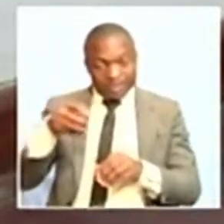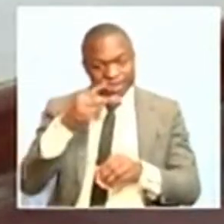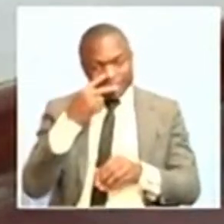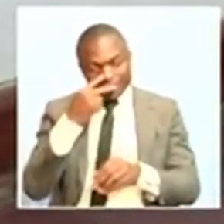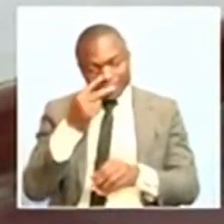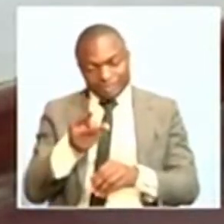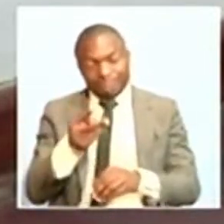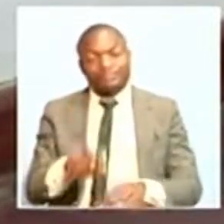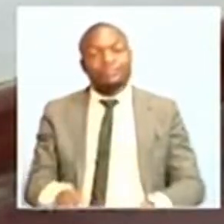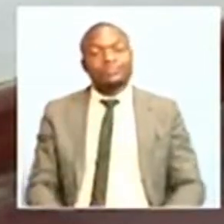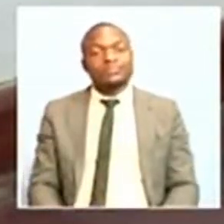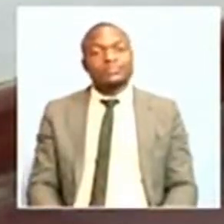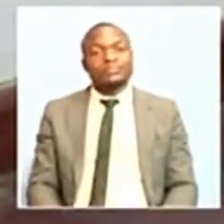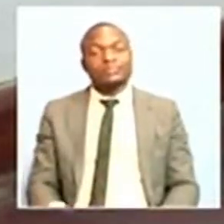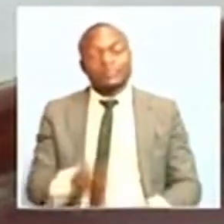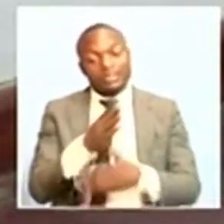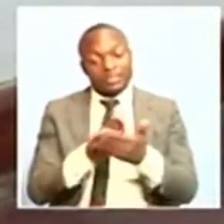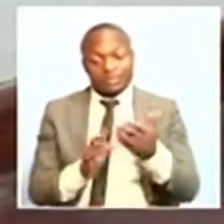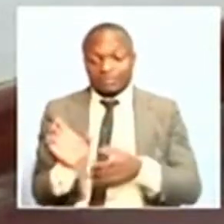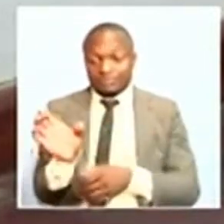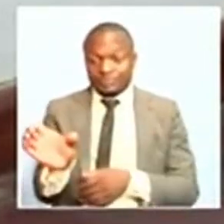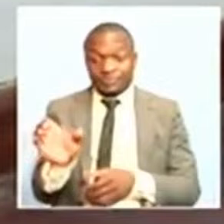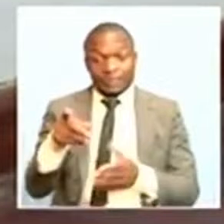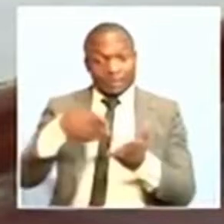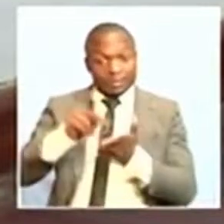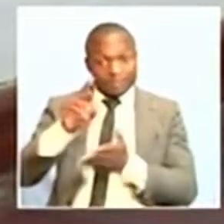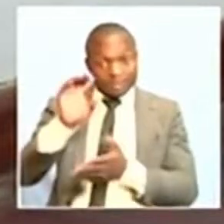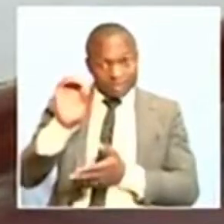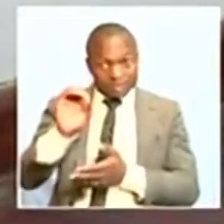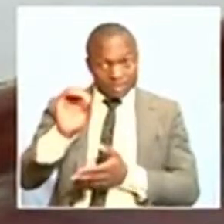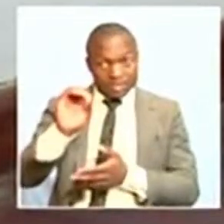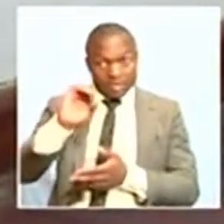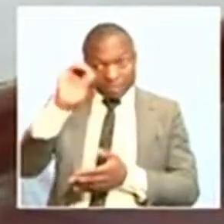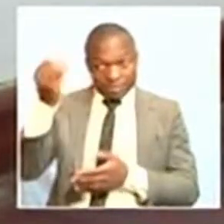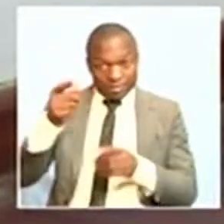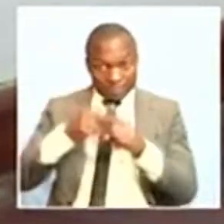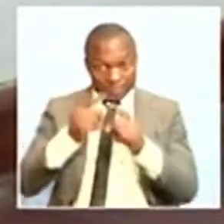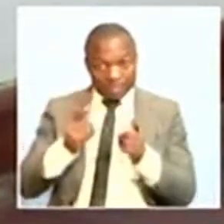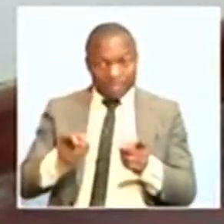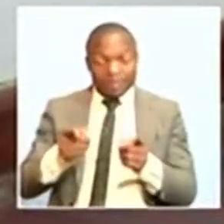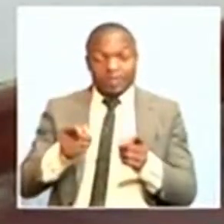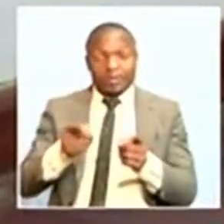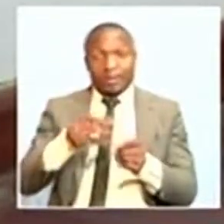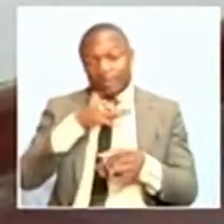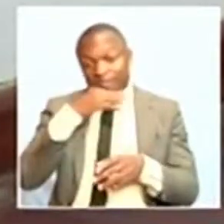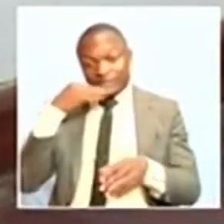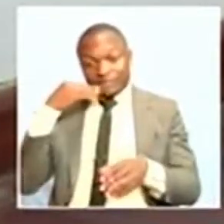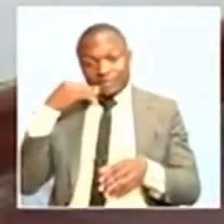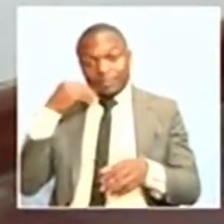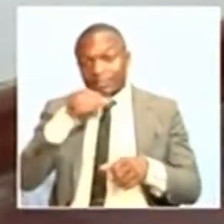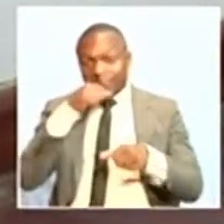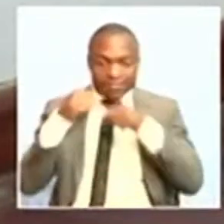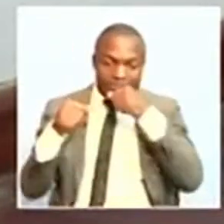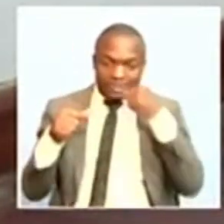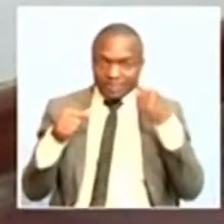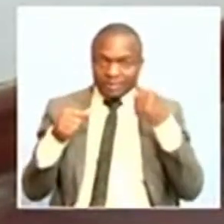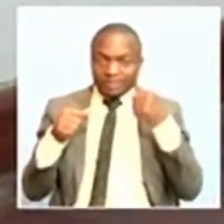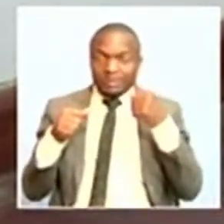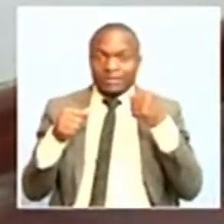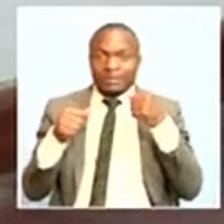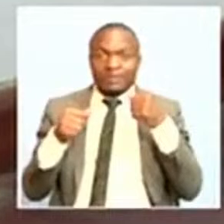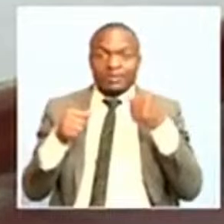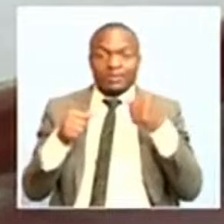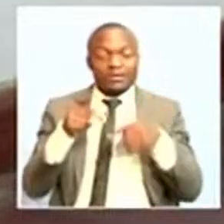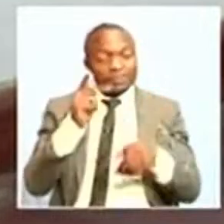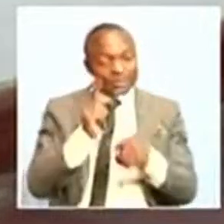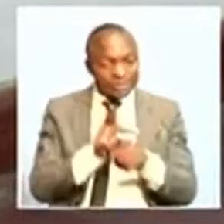that there are some sectors which pay as low as 0%, but farming and agro-processing has been maintained, however, at 10% even